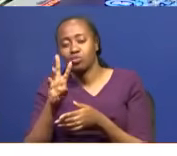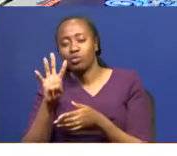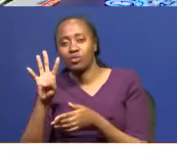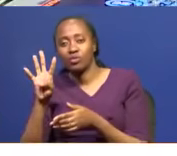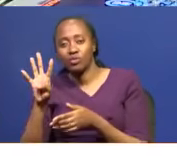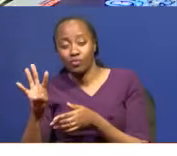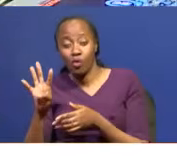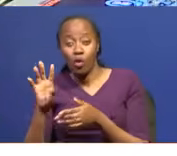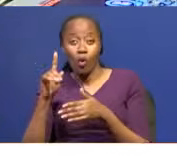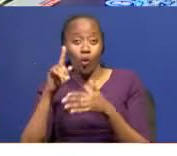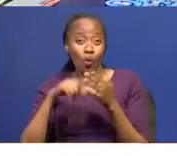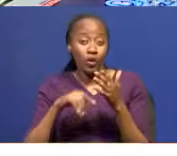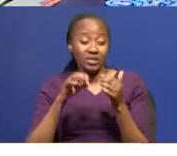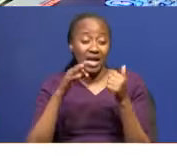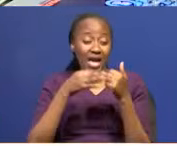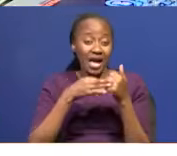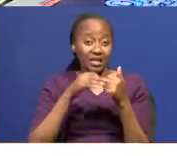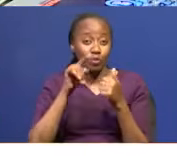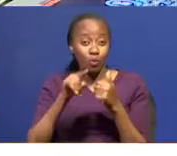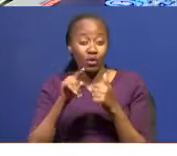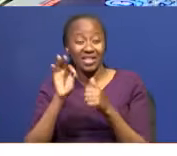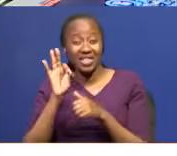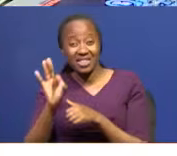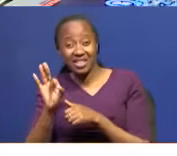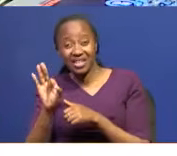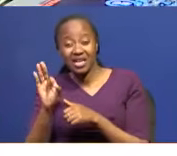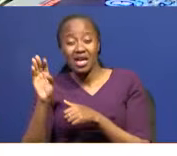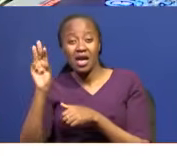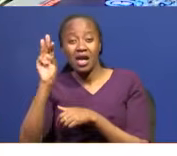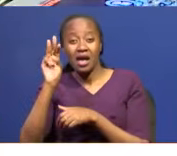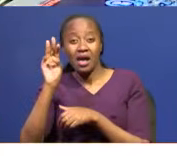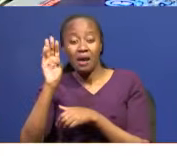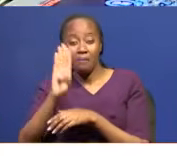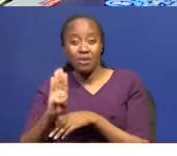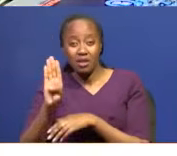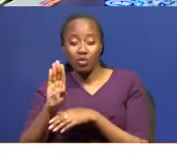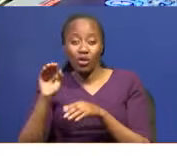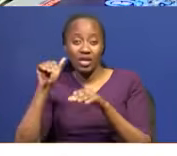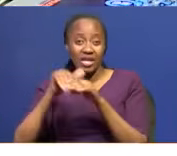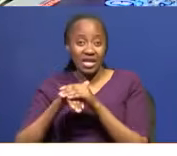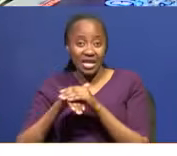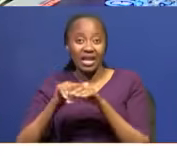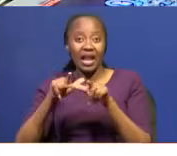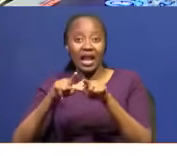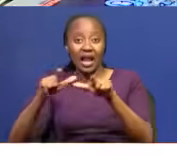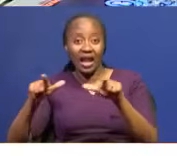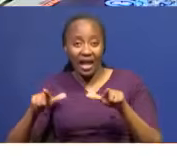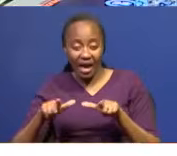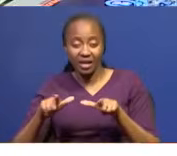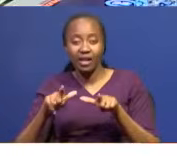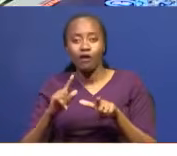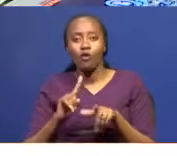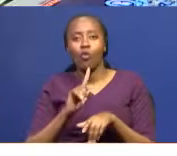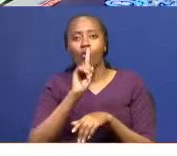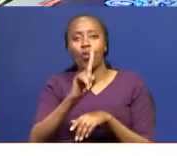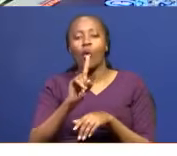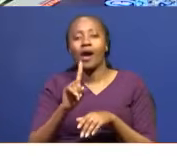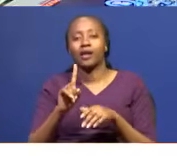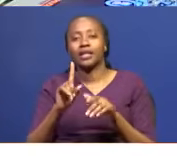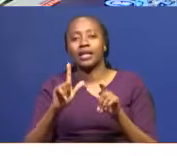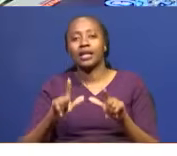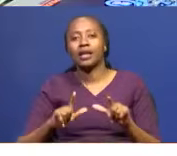8.3 million. That is for land rates as an example. If you look at single business permits,